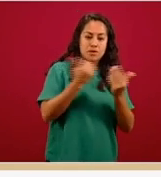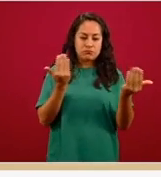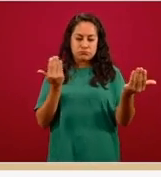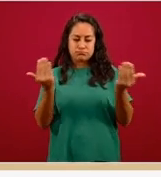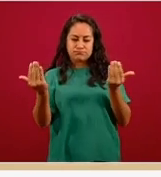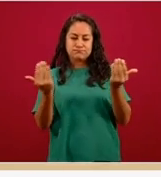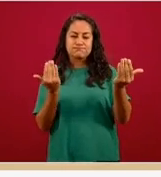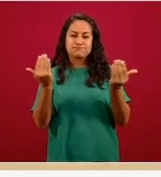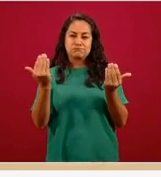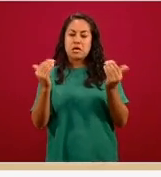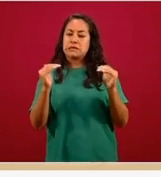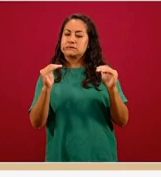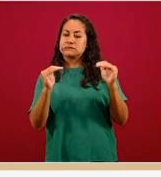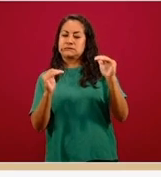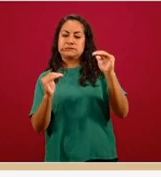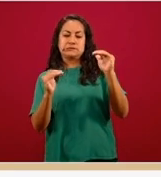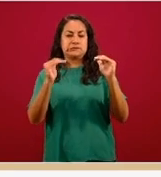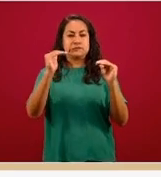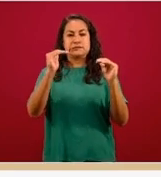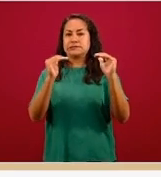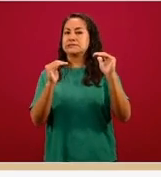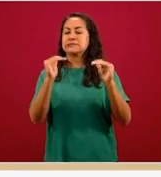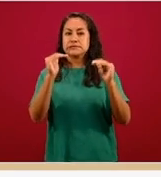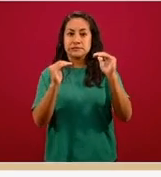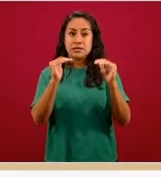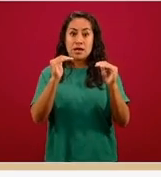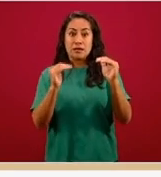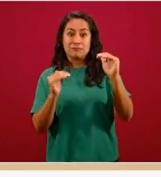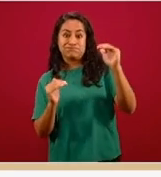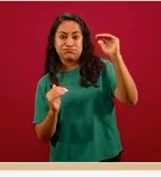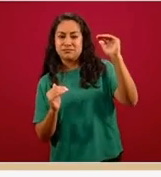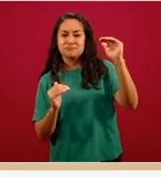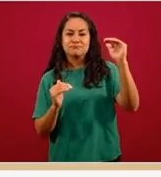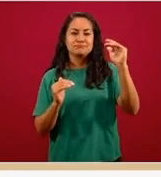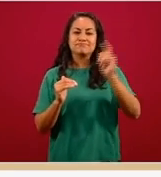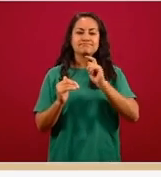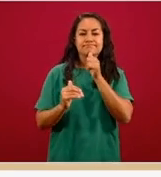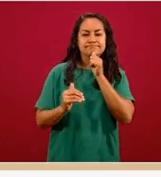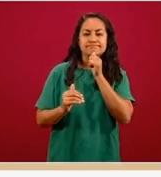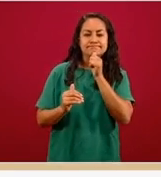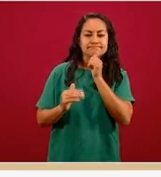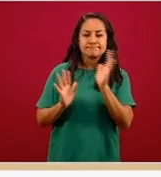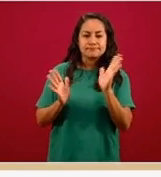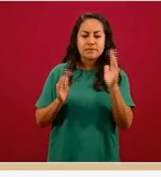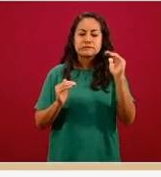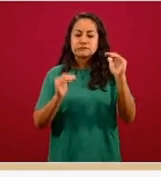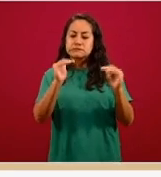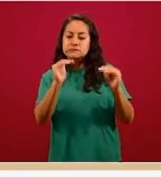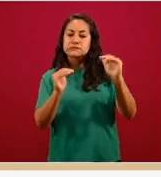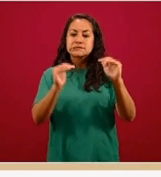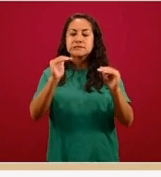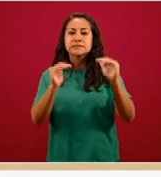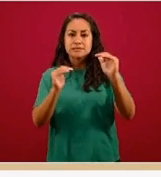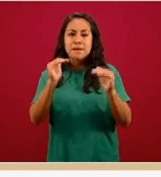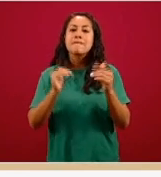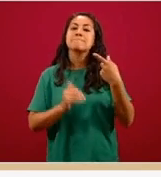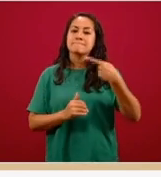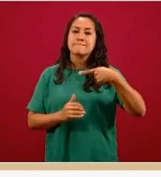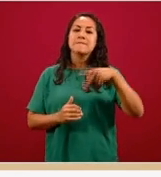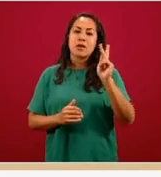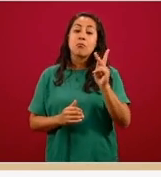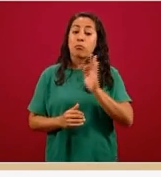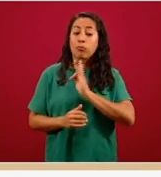And the relation between the Americas and the European